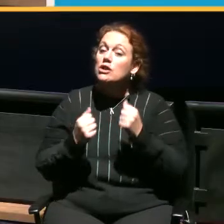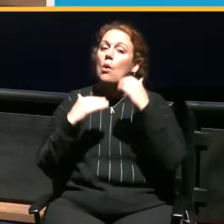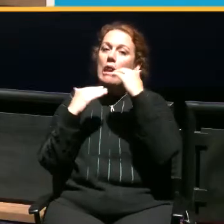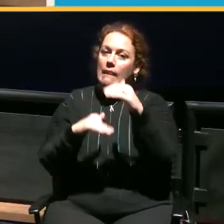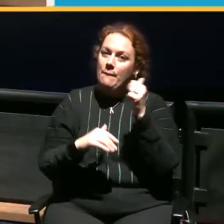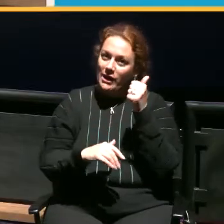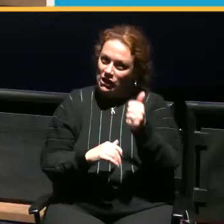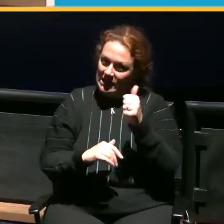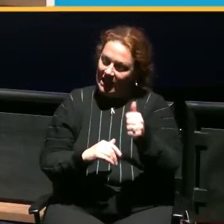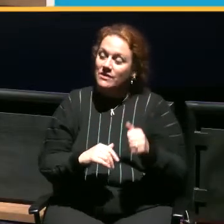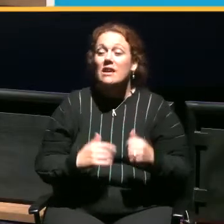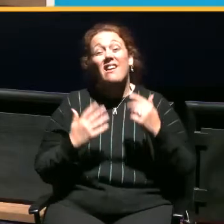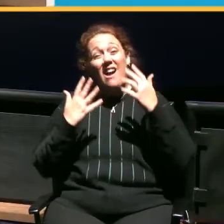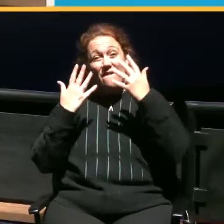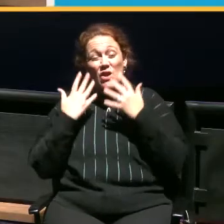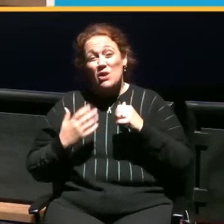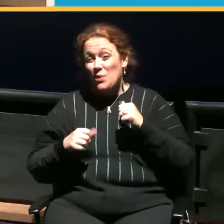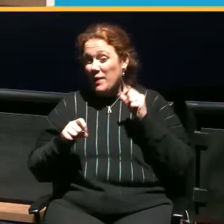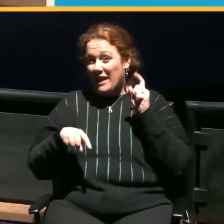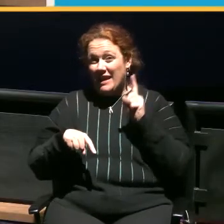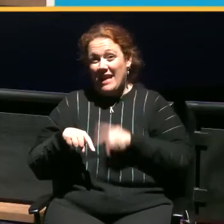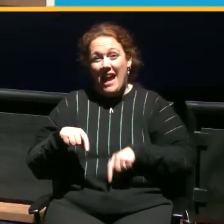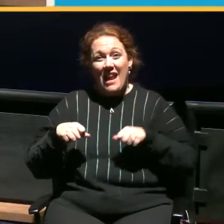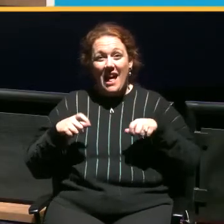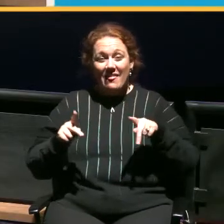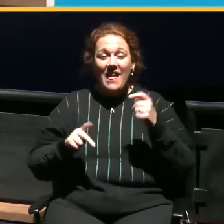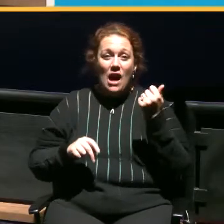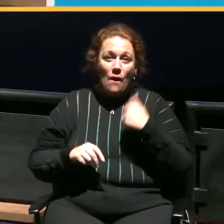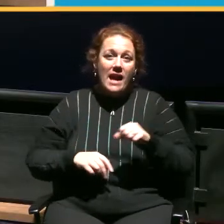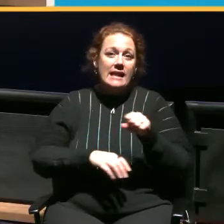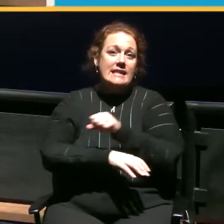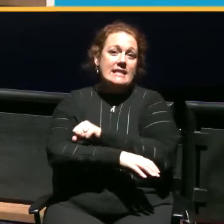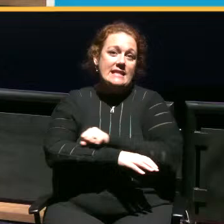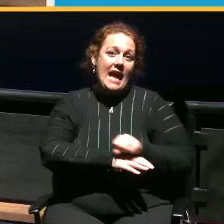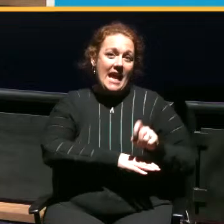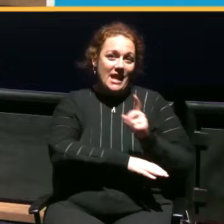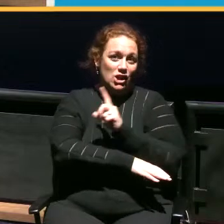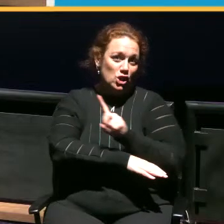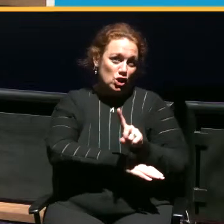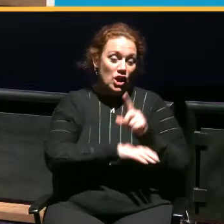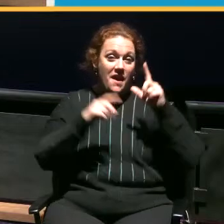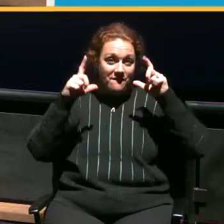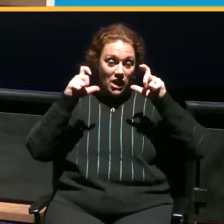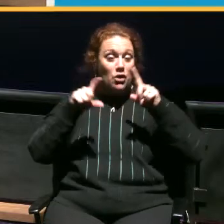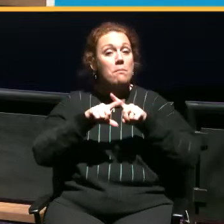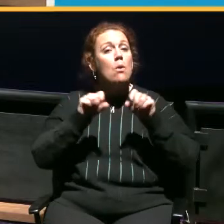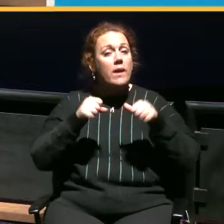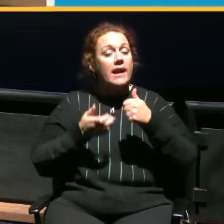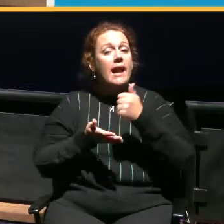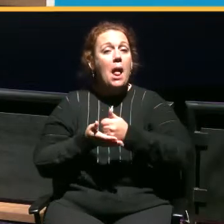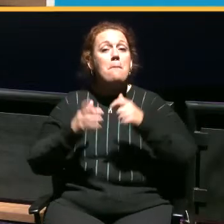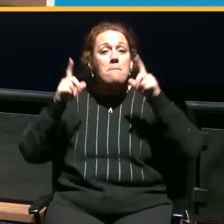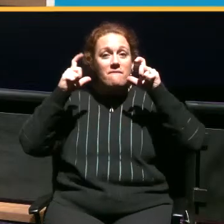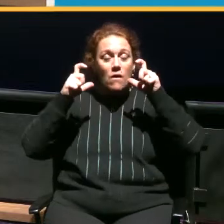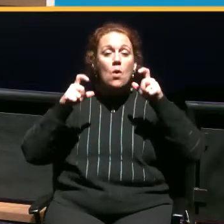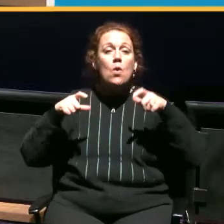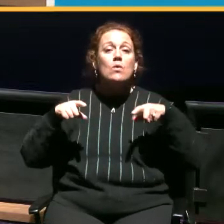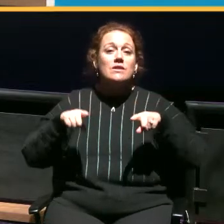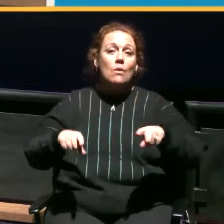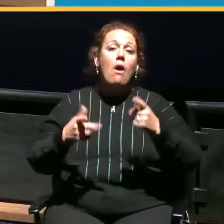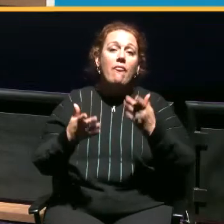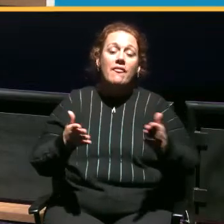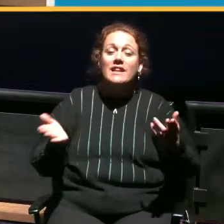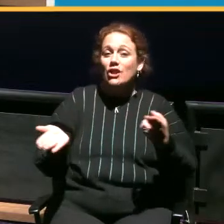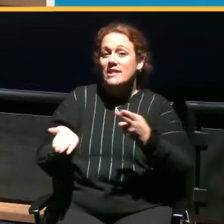yourselves. Unfortunately, we are not able to allow any staged photography, but we can help take photos of you as things are